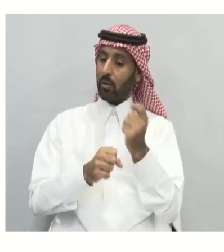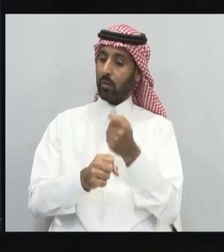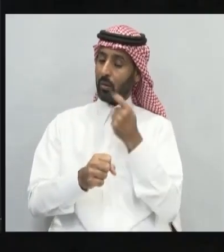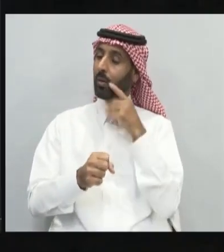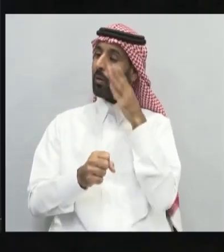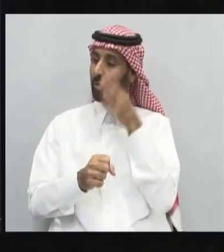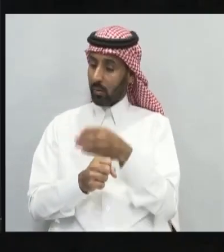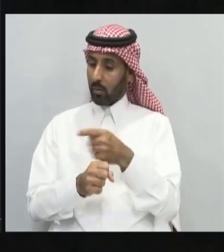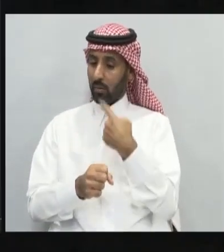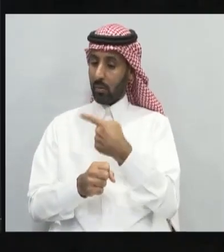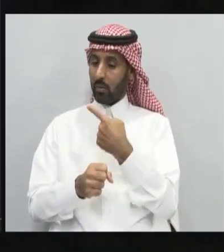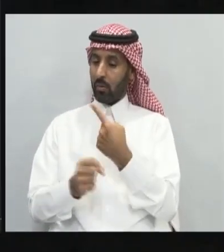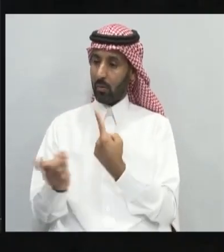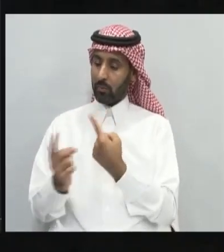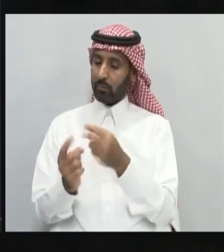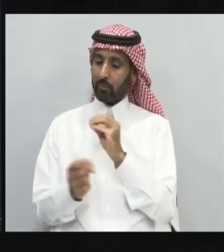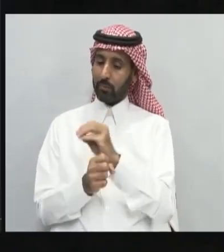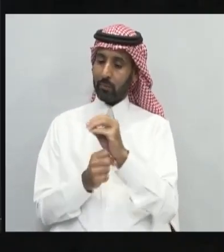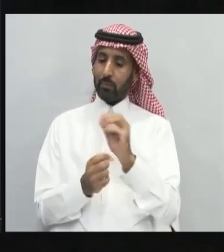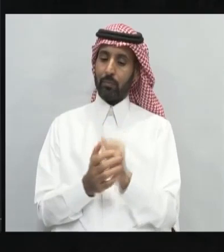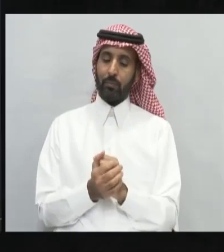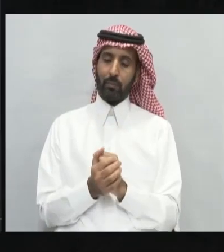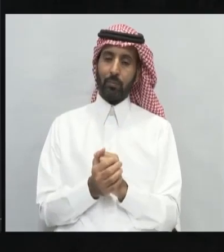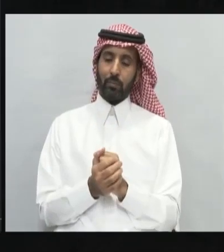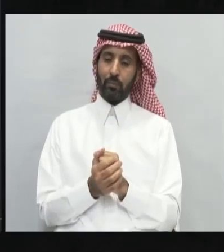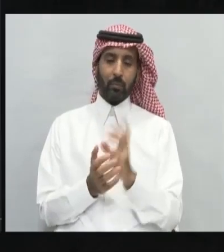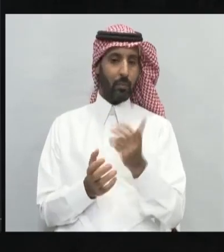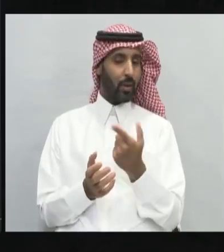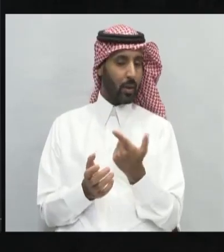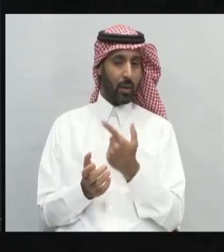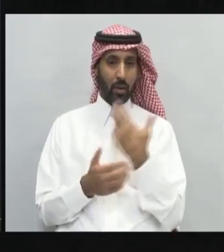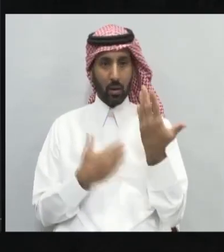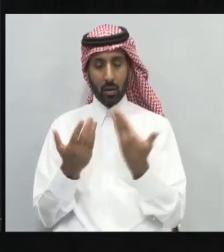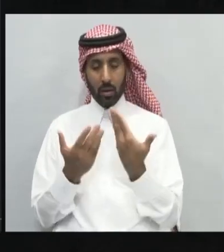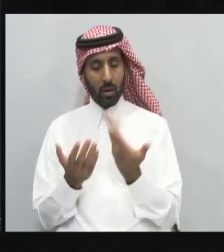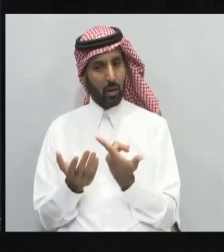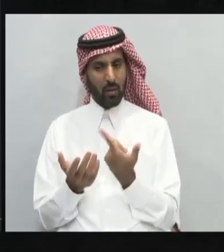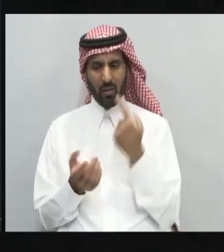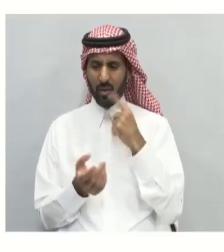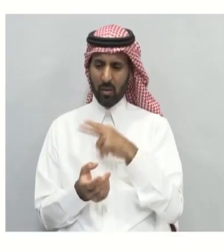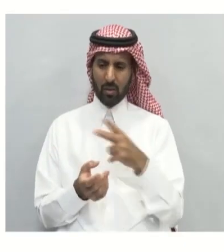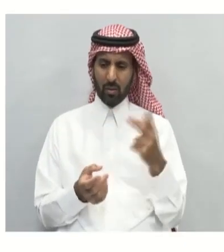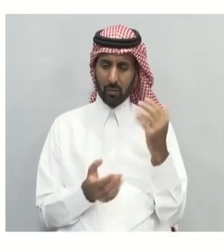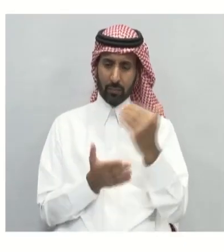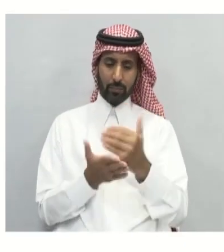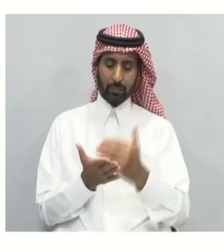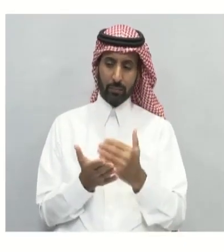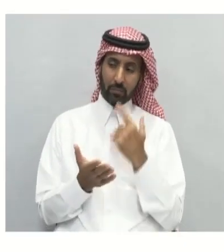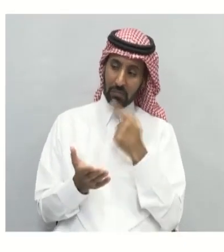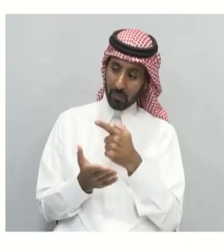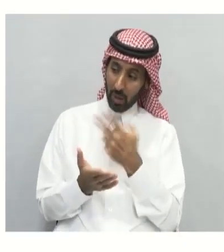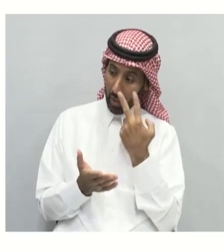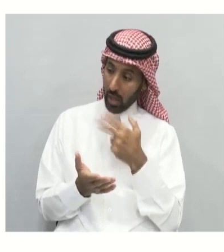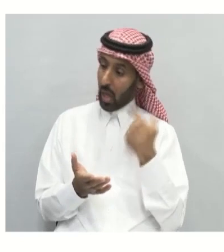direct and in the indirect speech as well. Refer to how the event might have had a different account. What